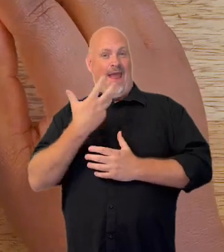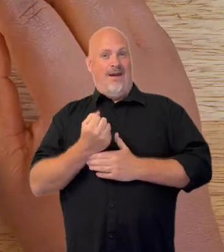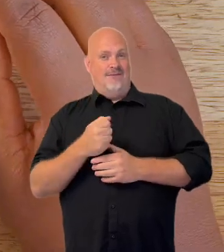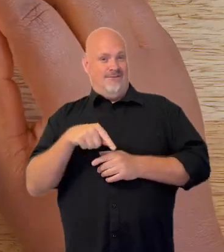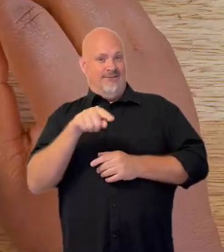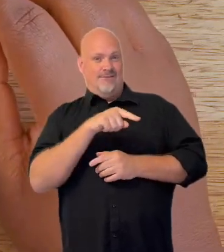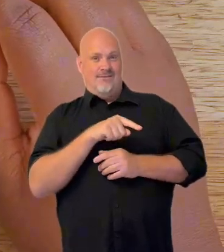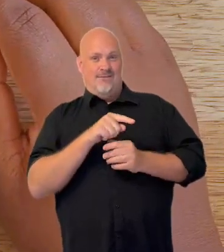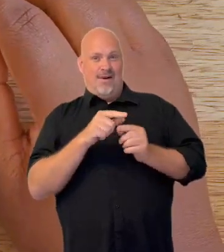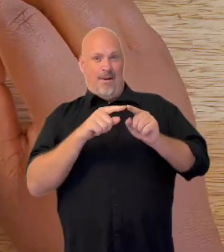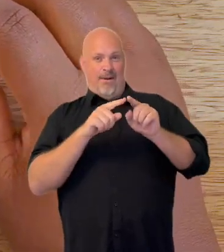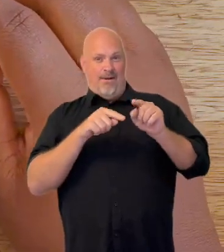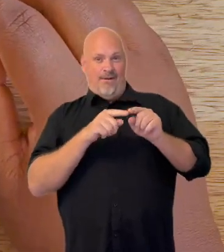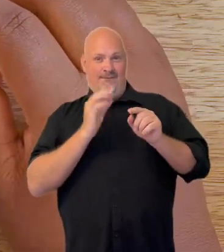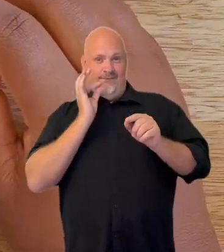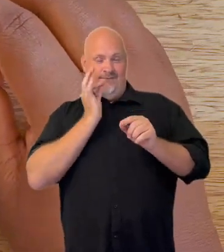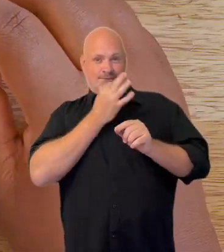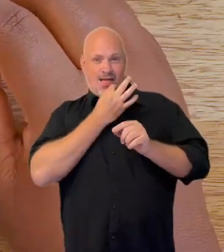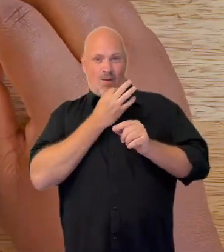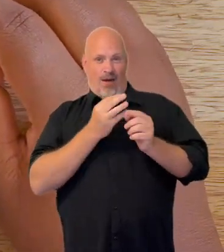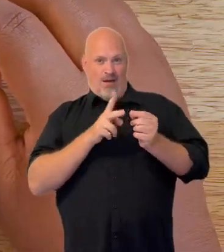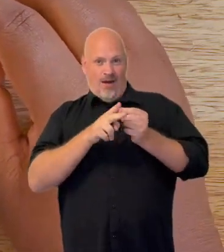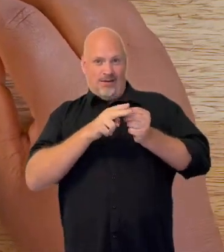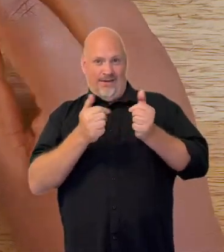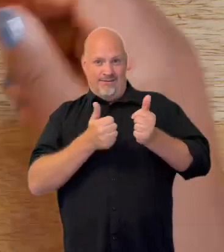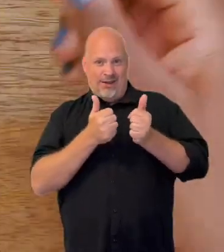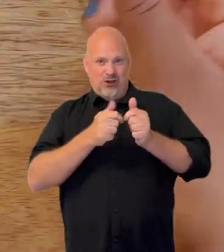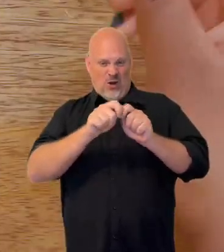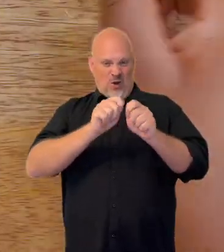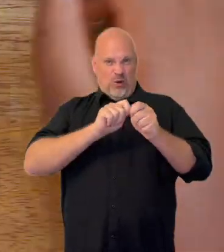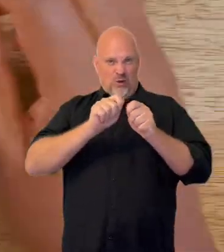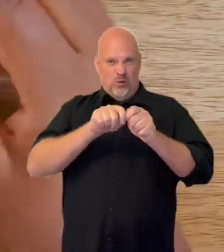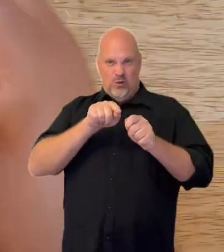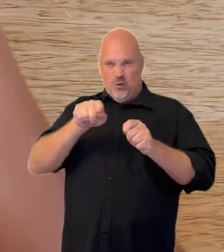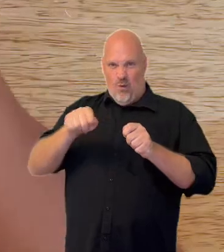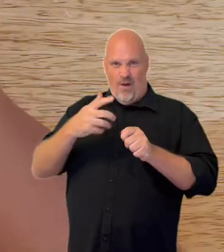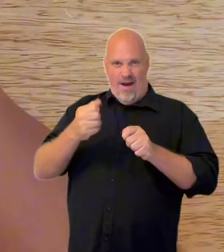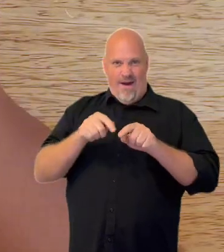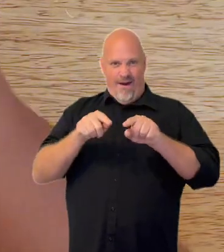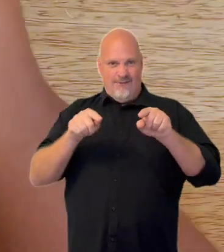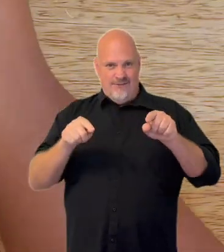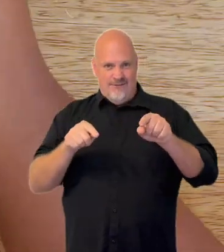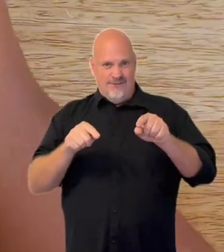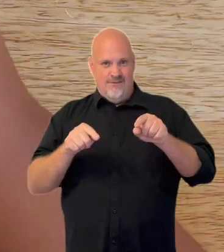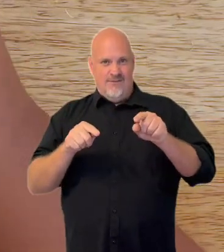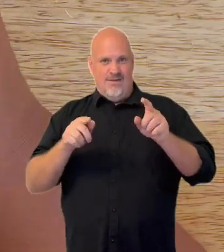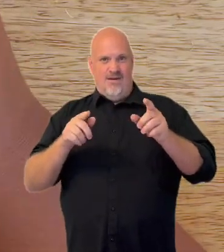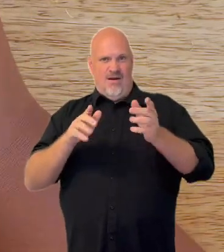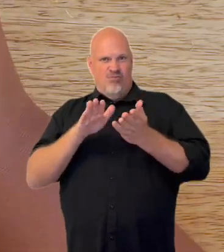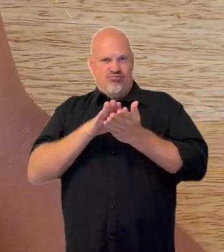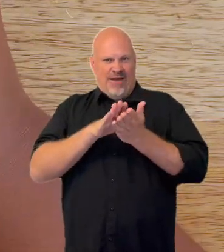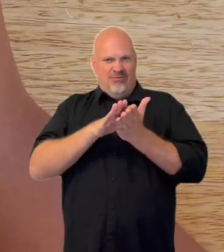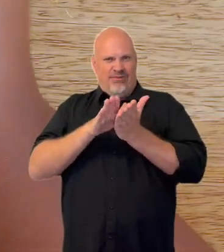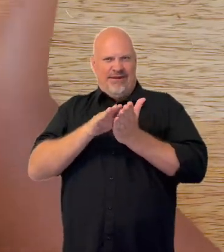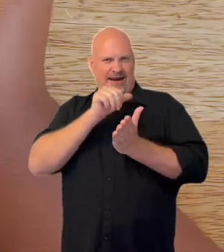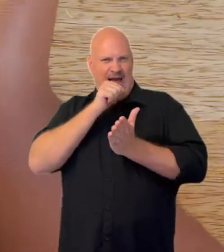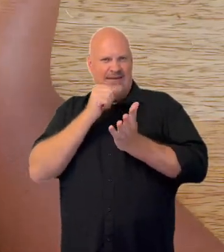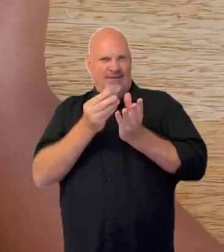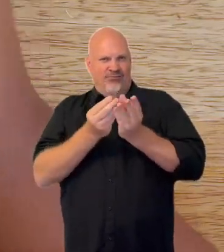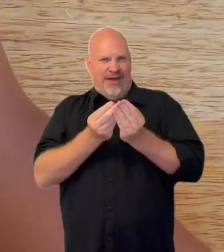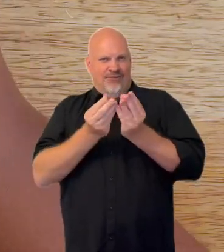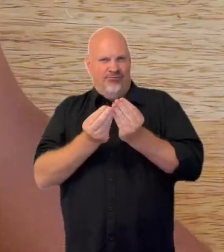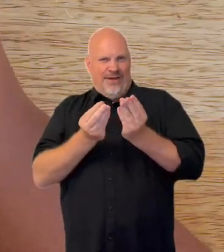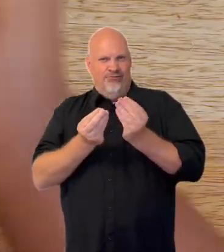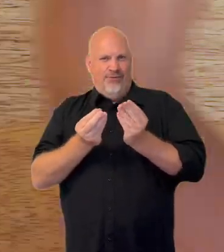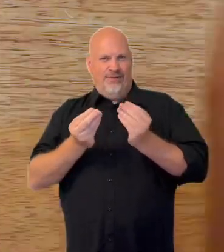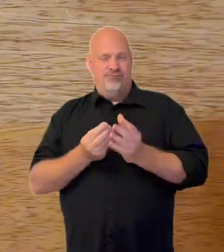together nicely. And what we'll do is now take a little bit of glue at the bottom, so